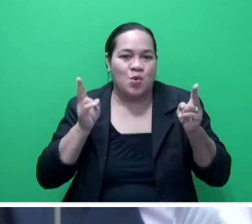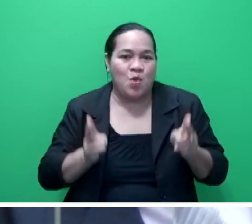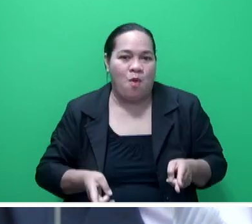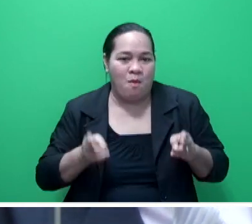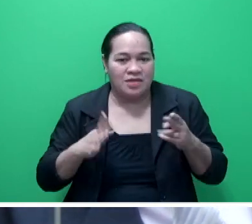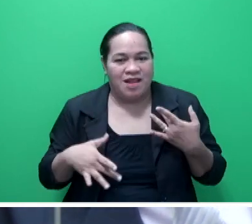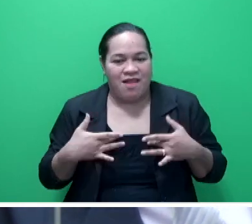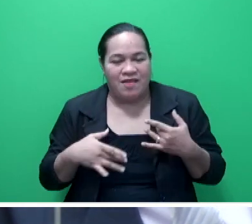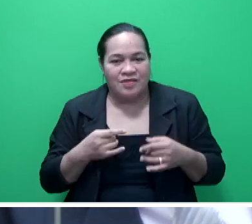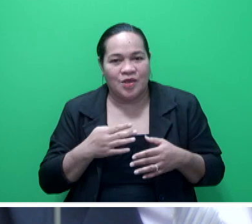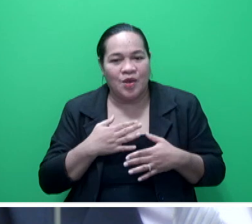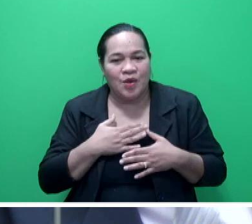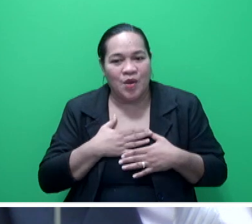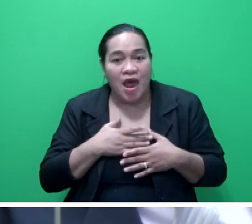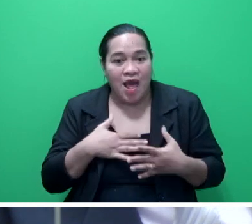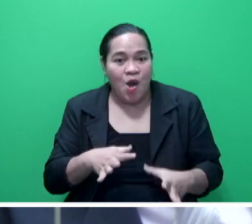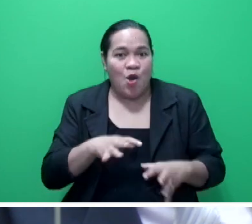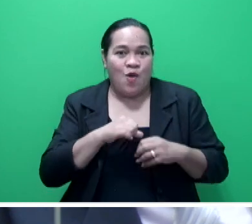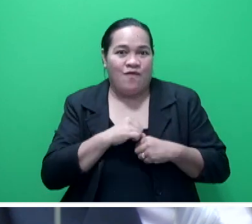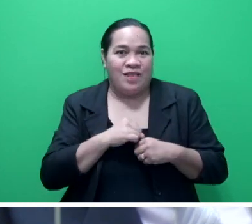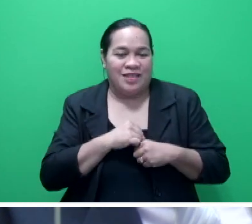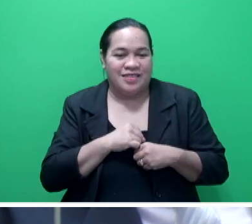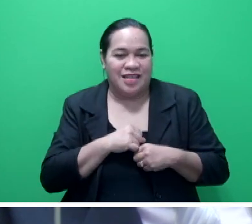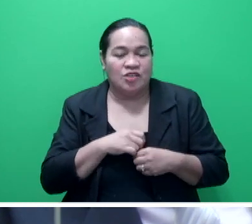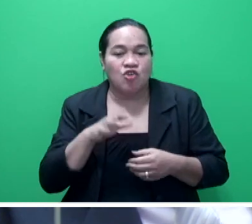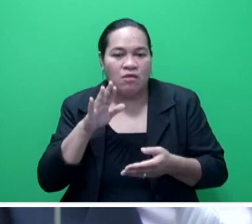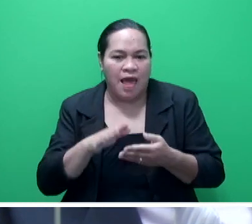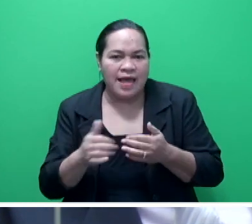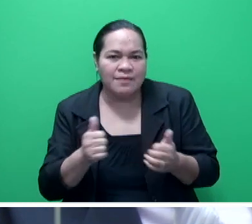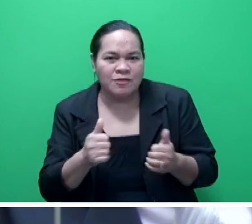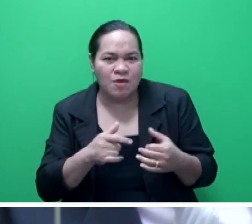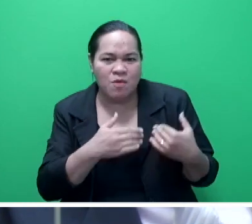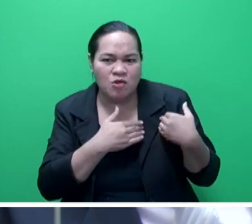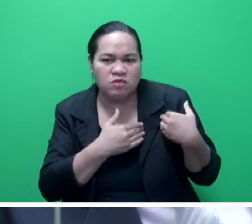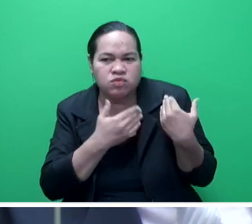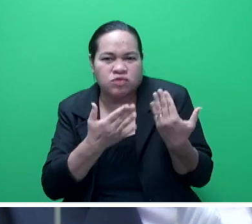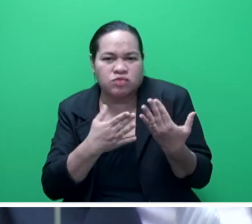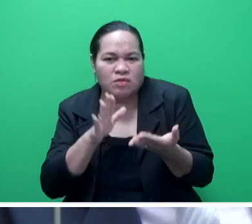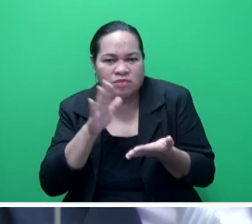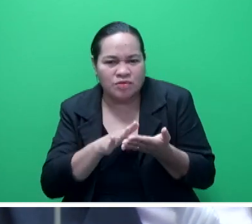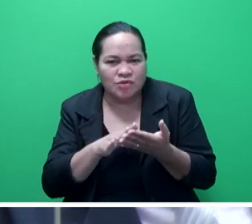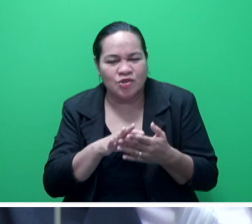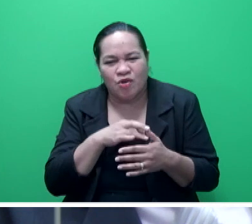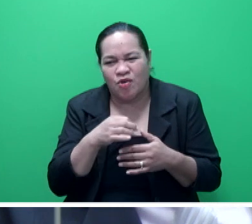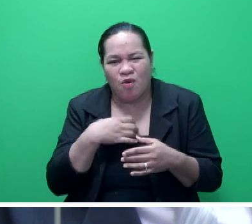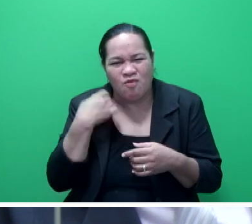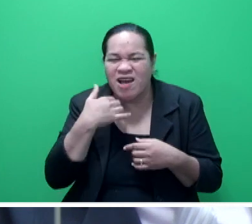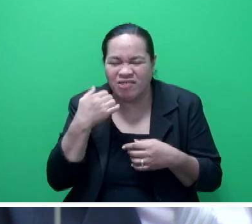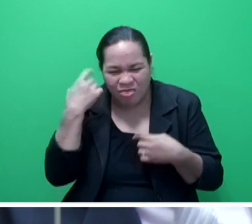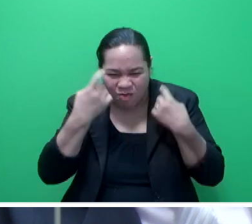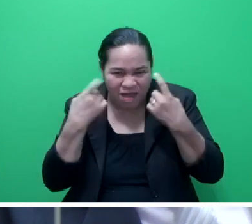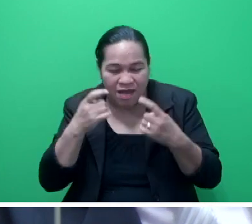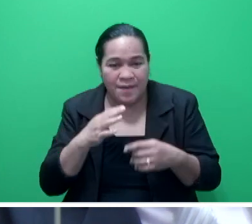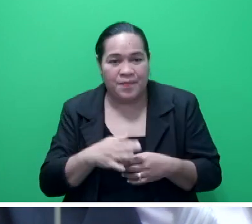A breath of fresh air, a weight of confidence, a reduction in administrative burden, and one less thing to worry about. So basically close, sir,